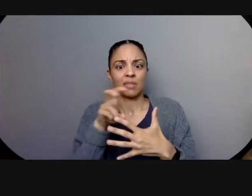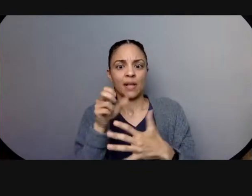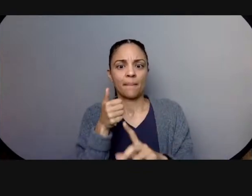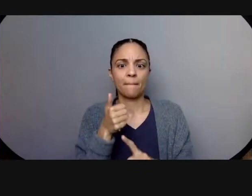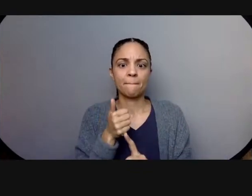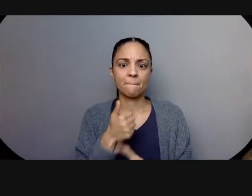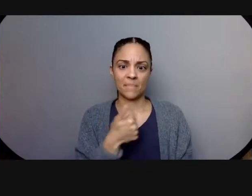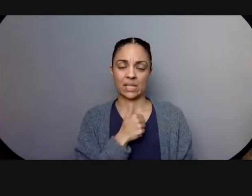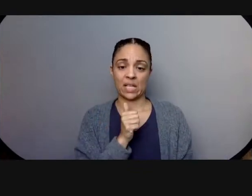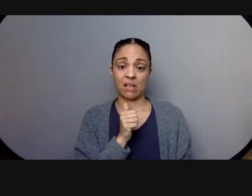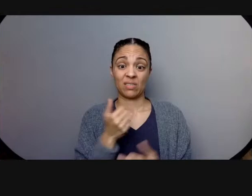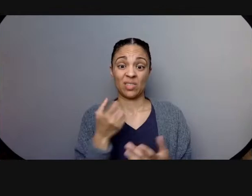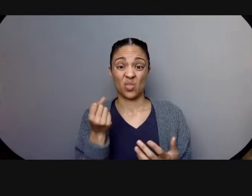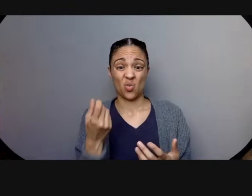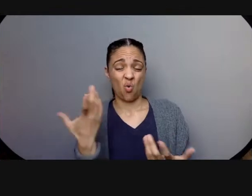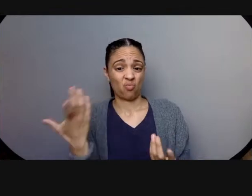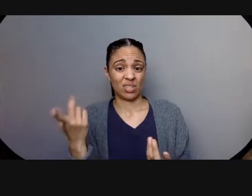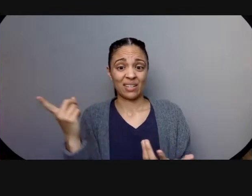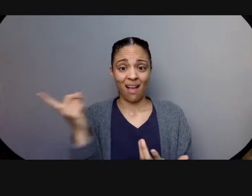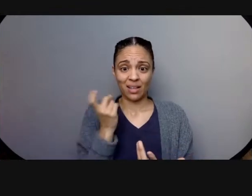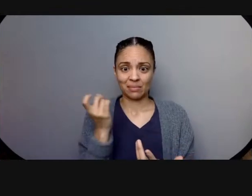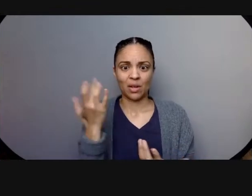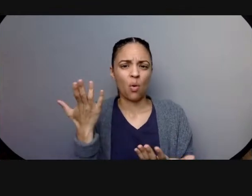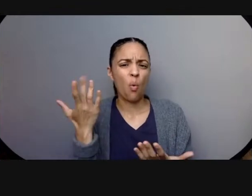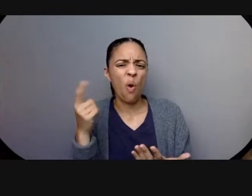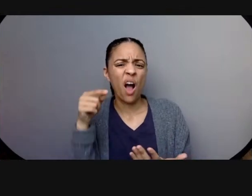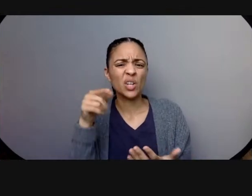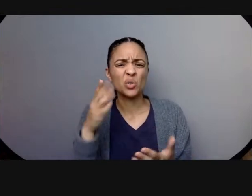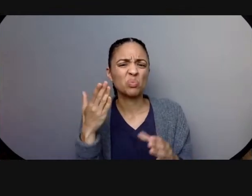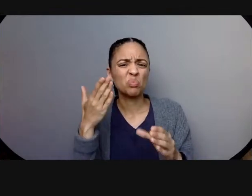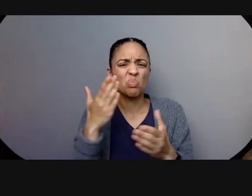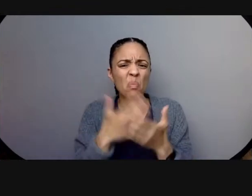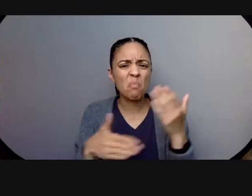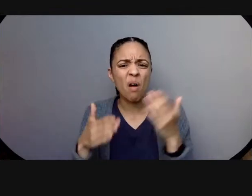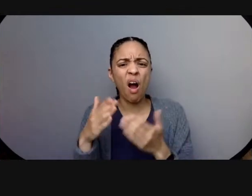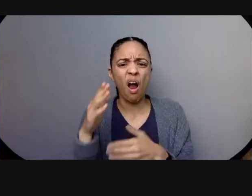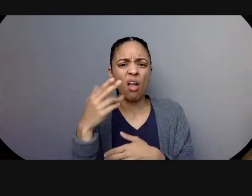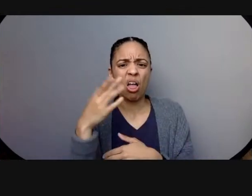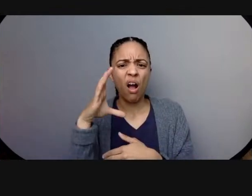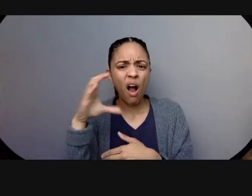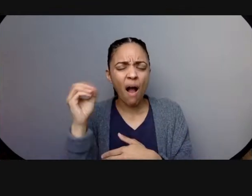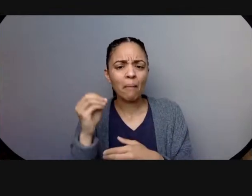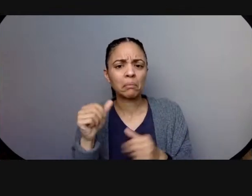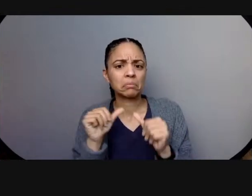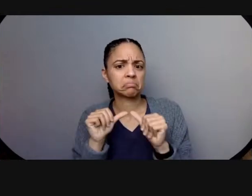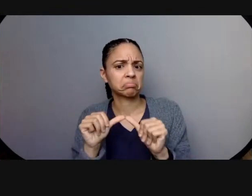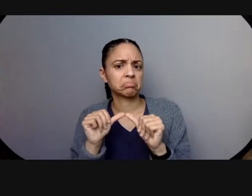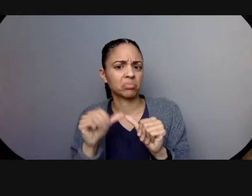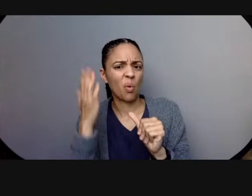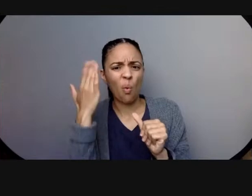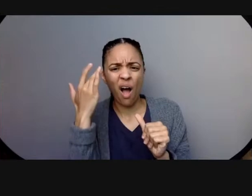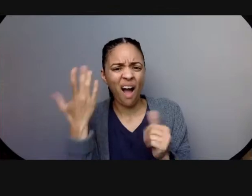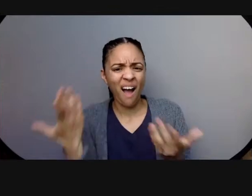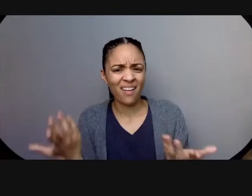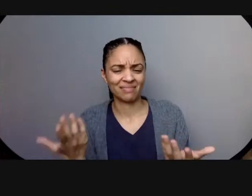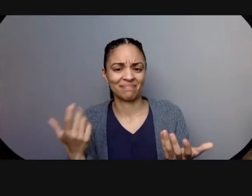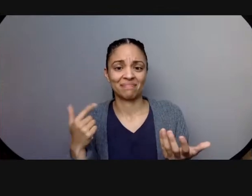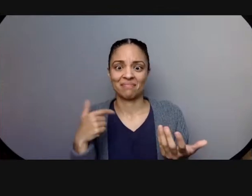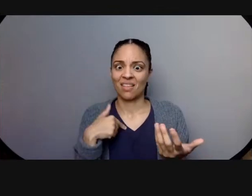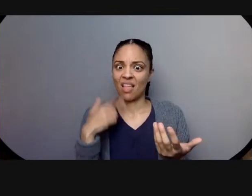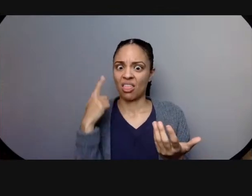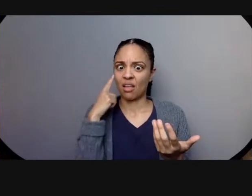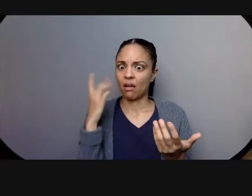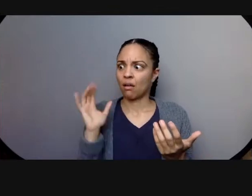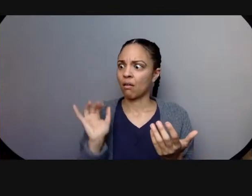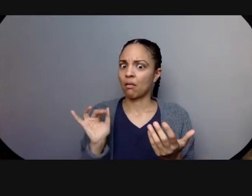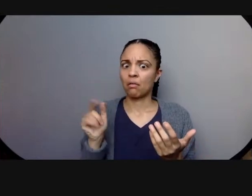work, you're doing stuff. Why are you still in the company? I'm thinking this man is trying to kick me out the company. And I'm looking at him about to cry. I'm like, I'm good, man,